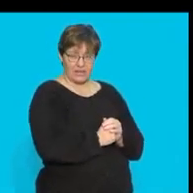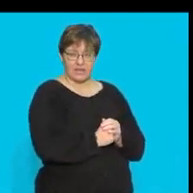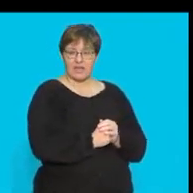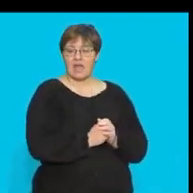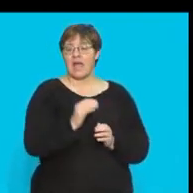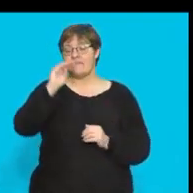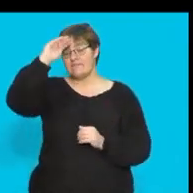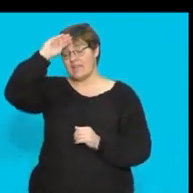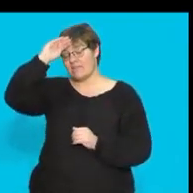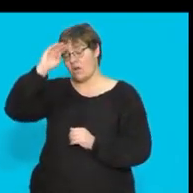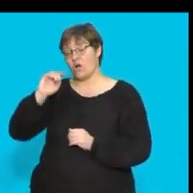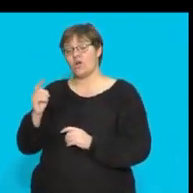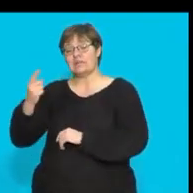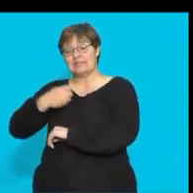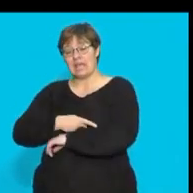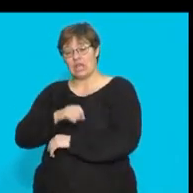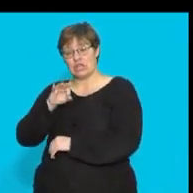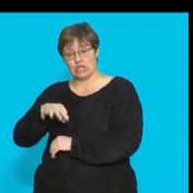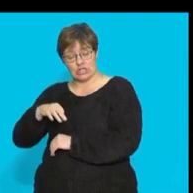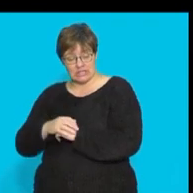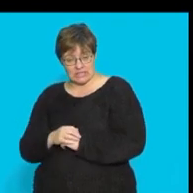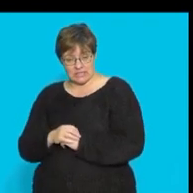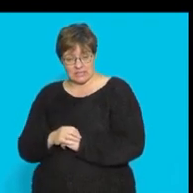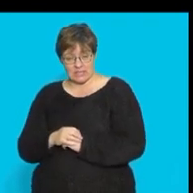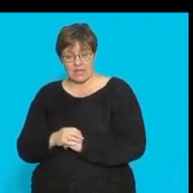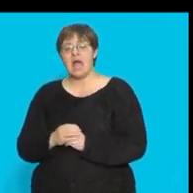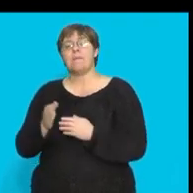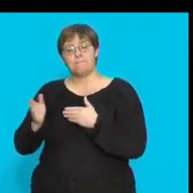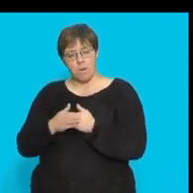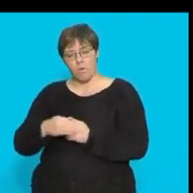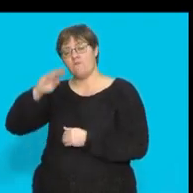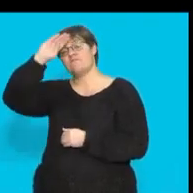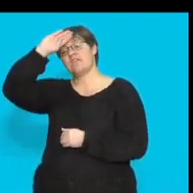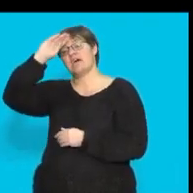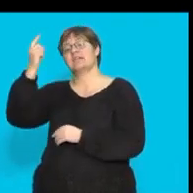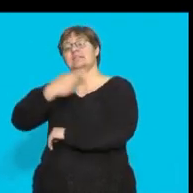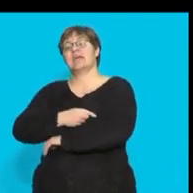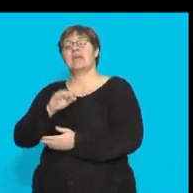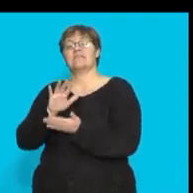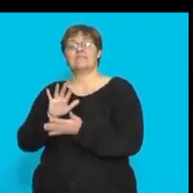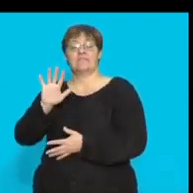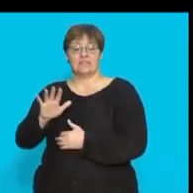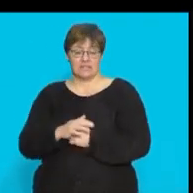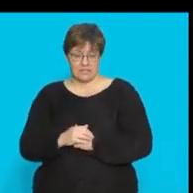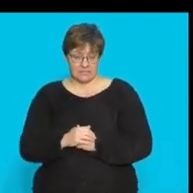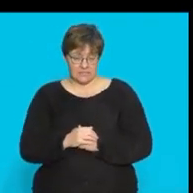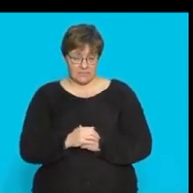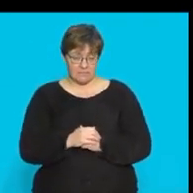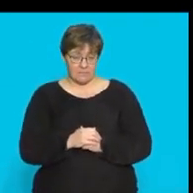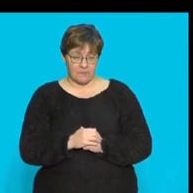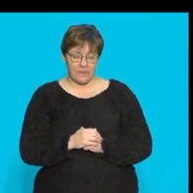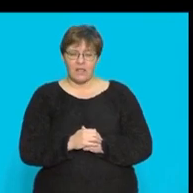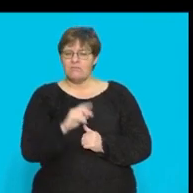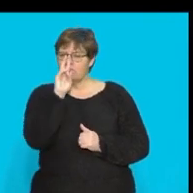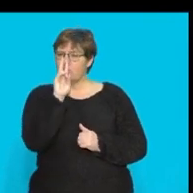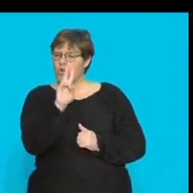a fever on day 13. And we had a fever on day 15. So if you